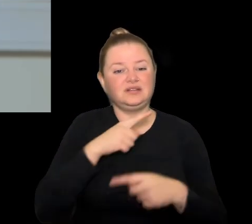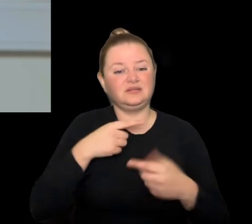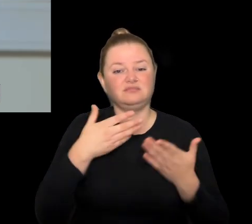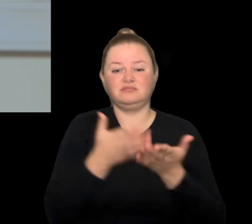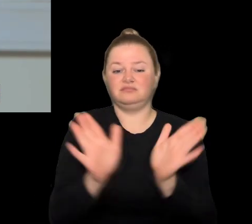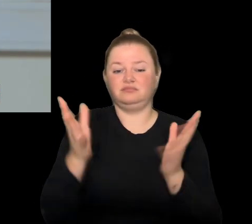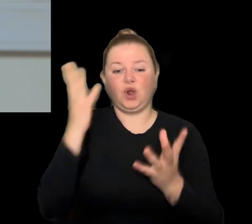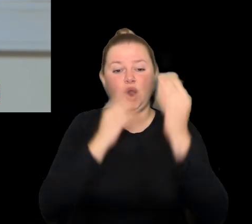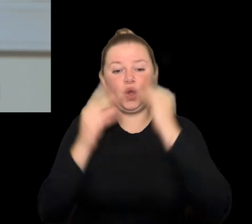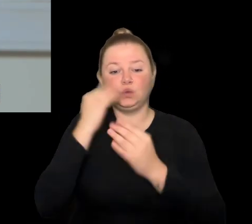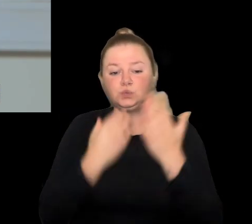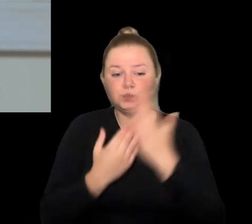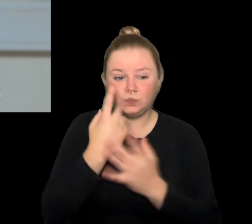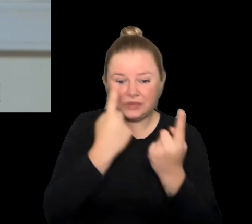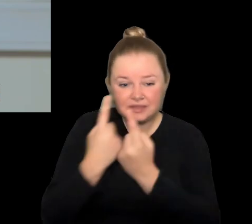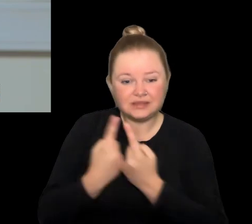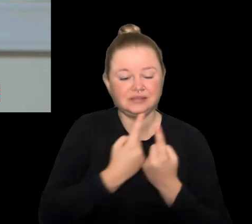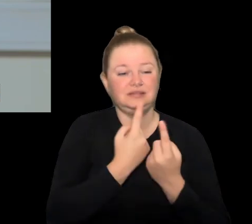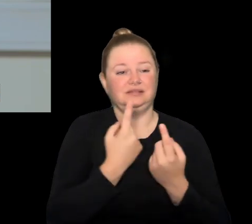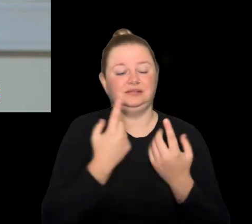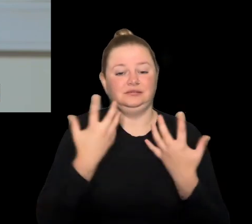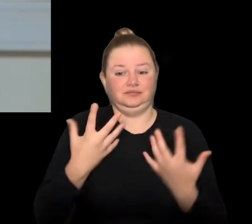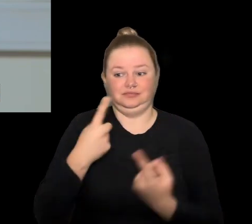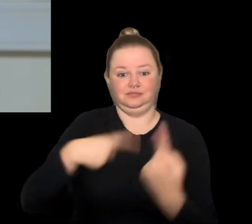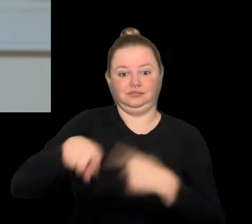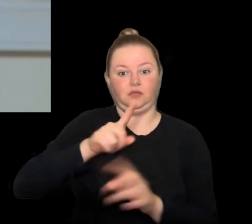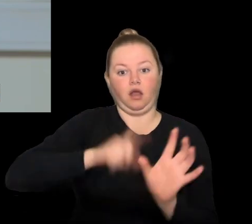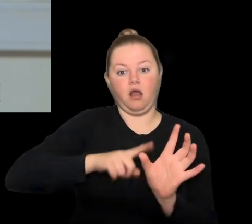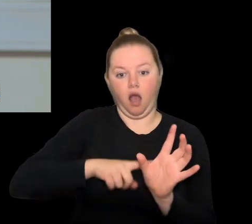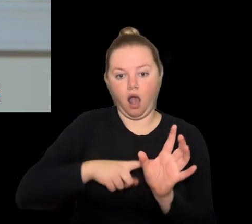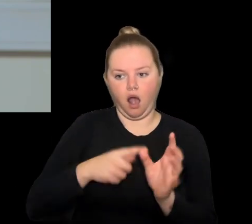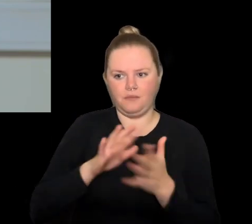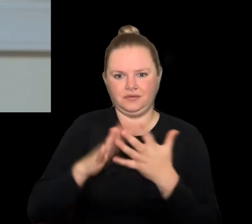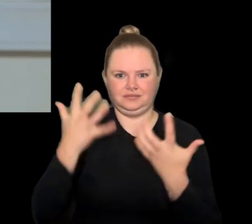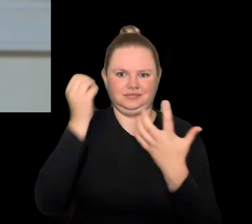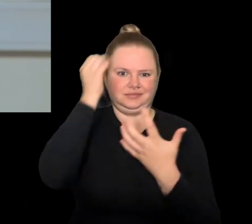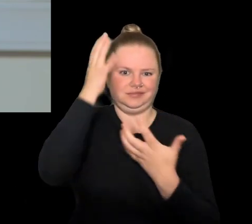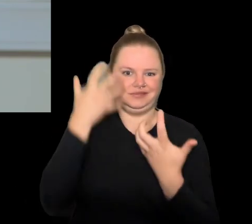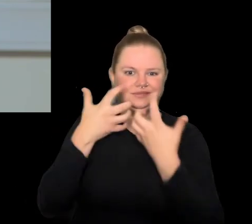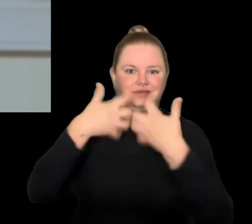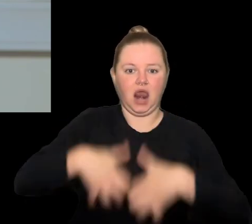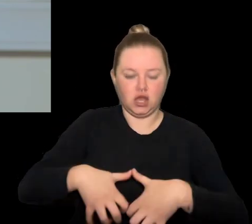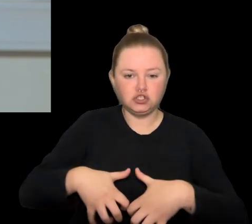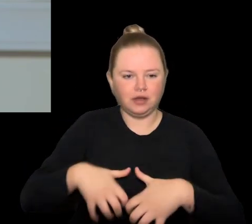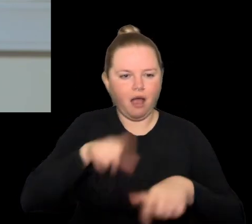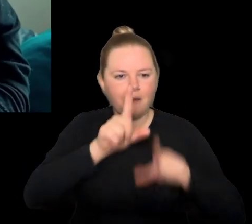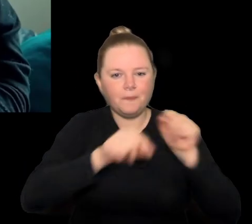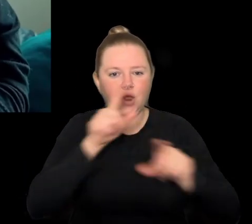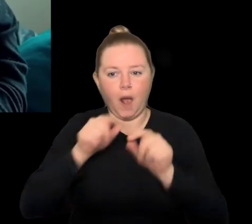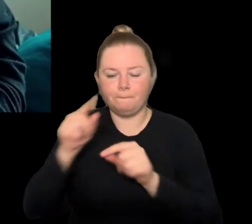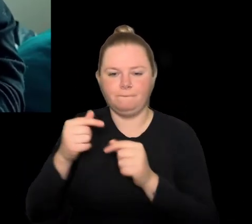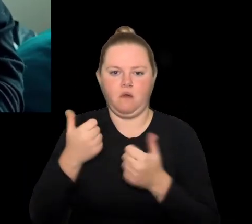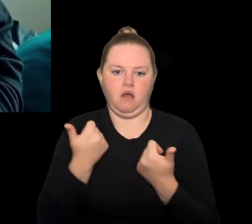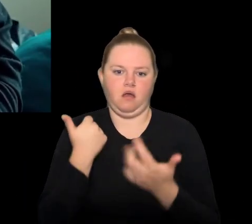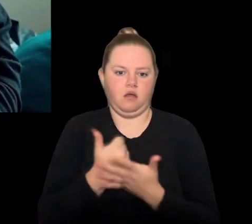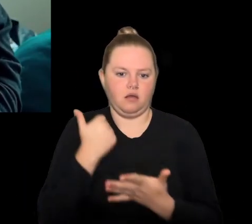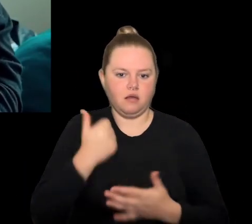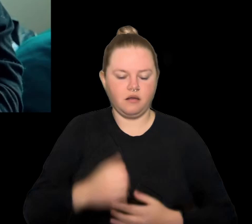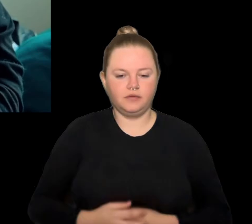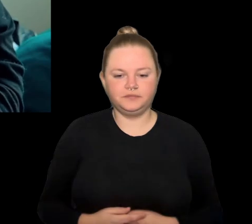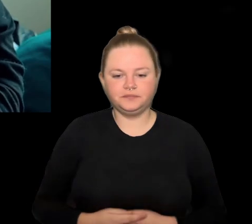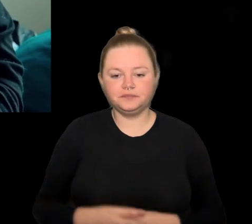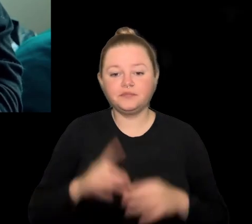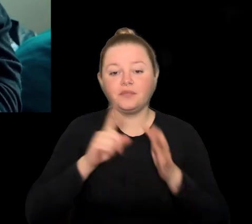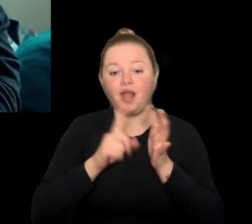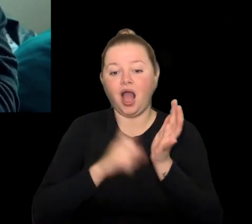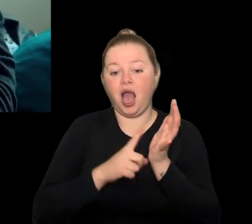from them as well. With them being so much younger than us, technology-wise, they're always, you always pick up stuff, which is good. Because Ella